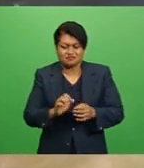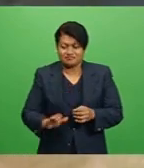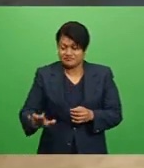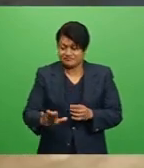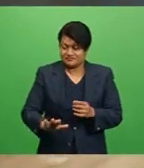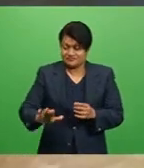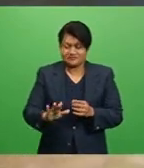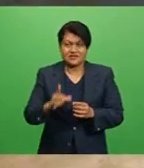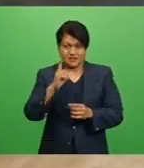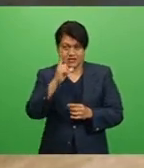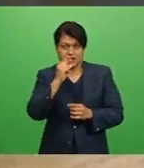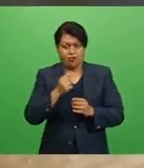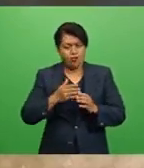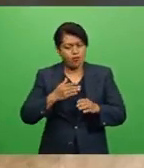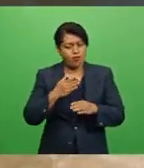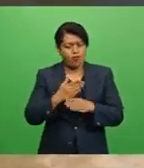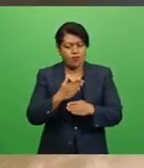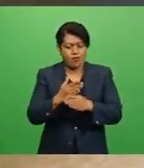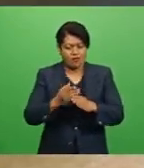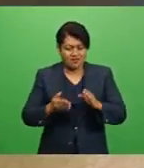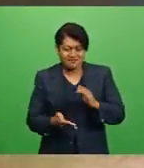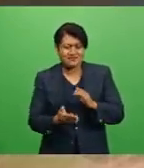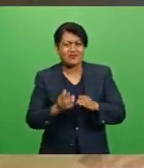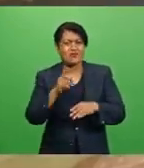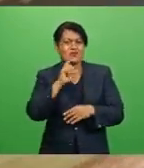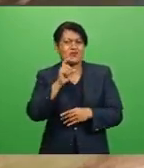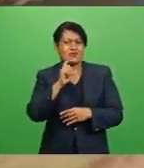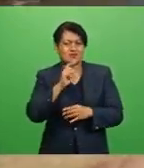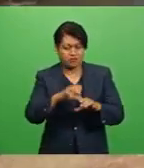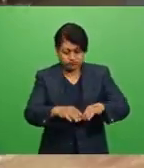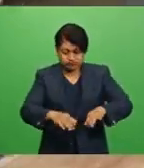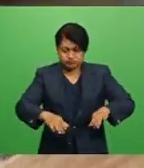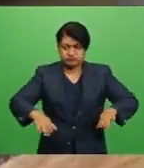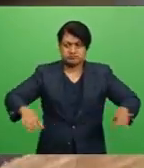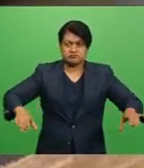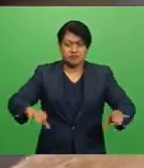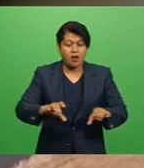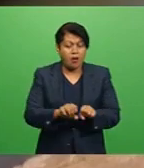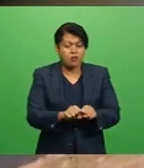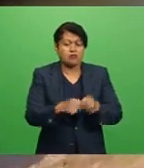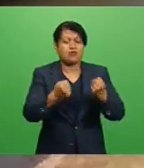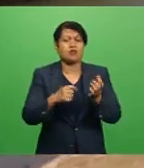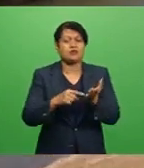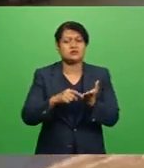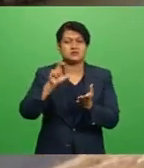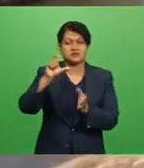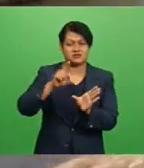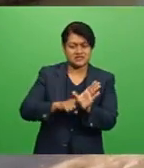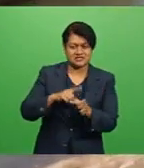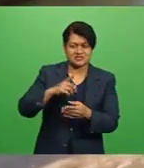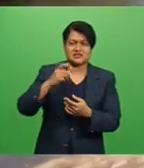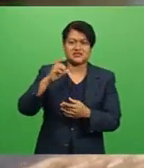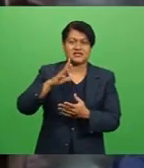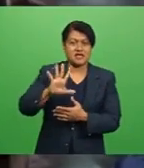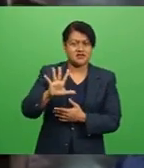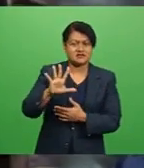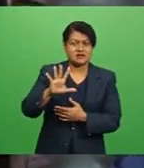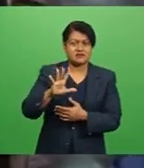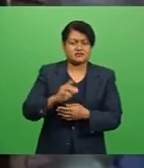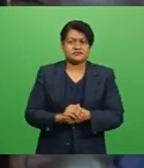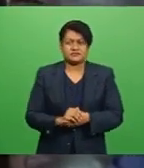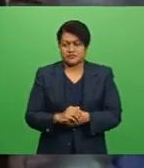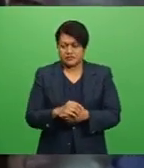the underwater pipes from Lekutu to Ngaloa that was broken at the height of TC Yasa. Pushed in additional